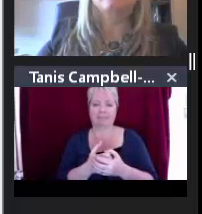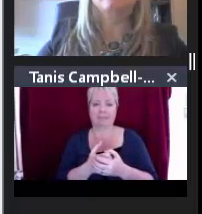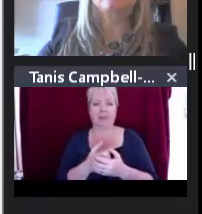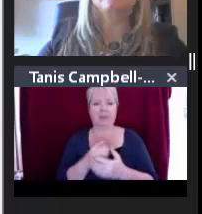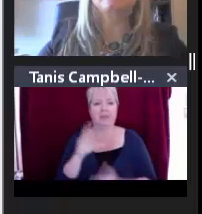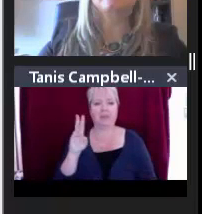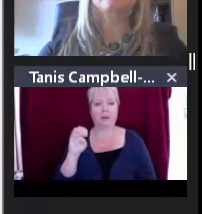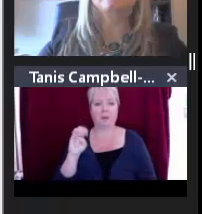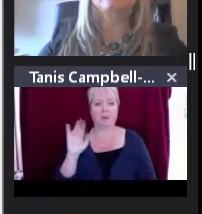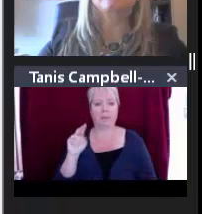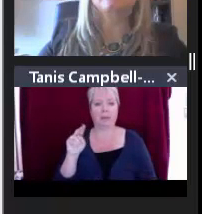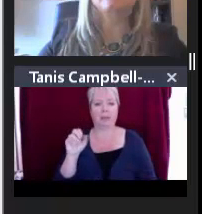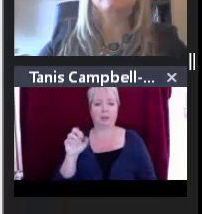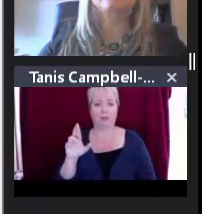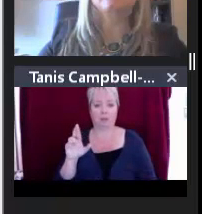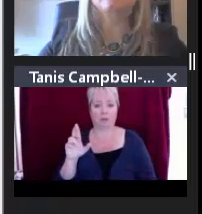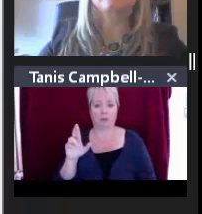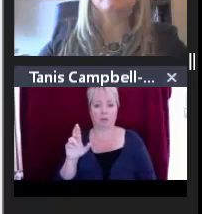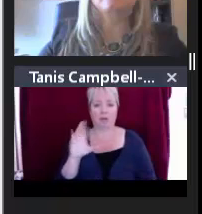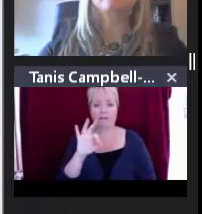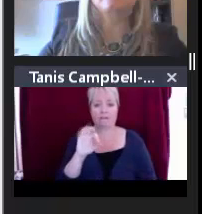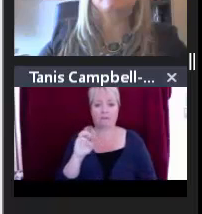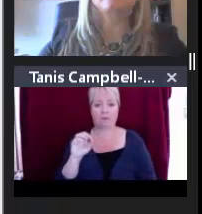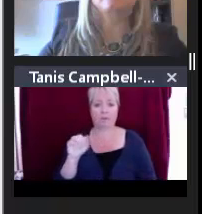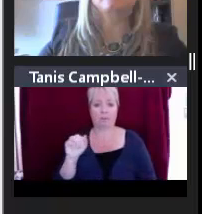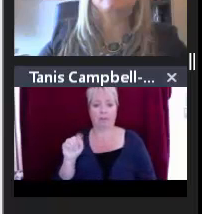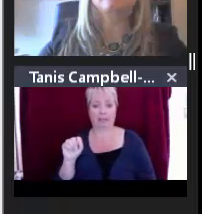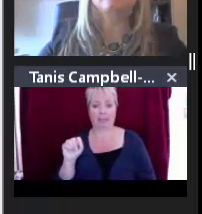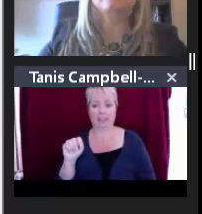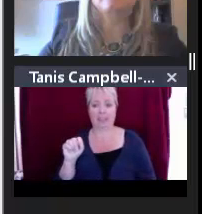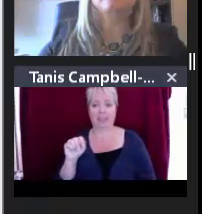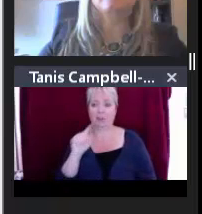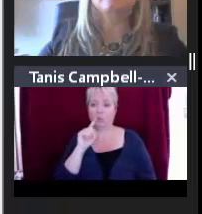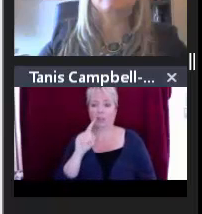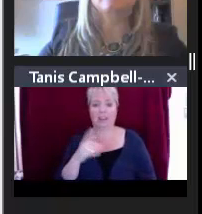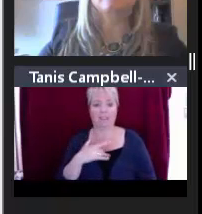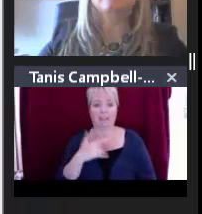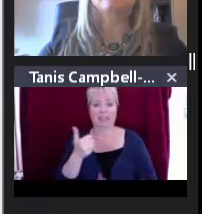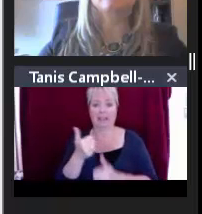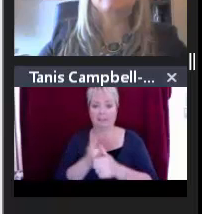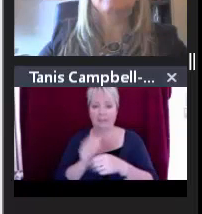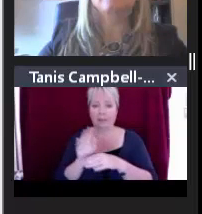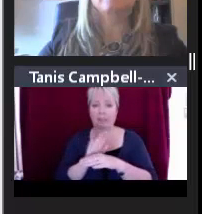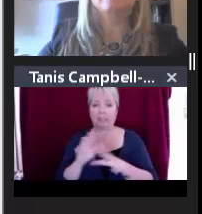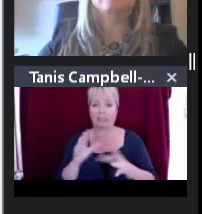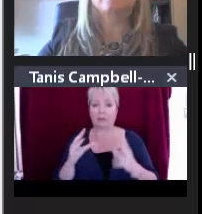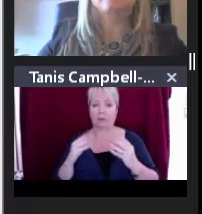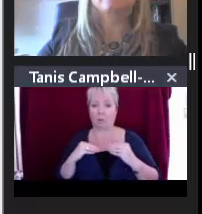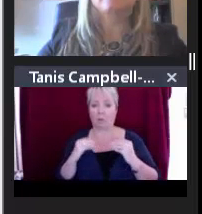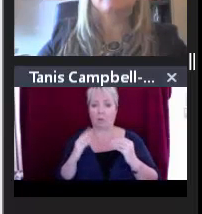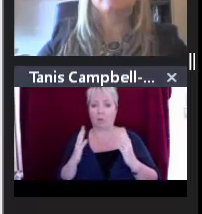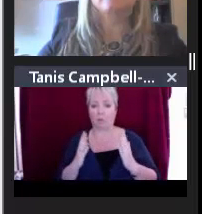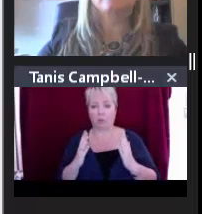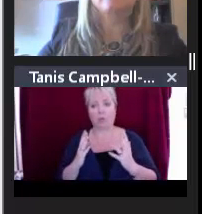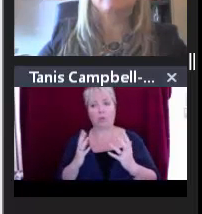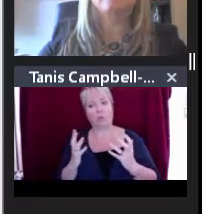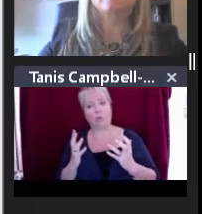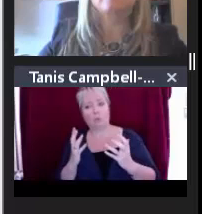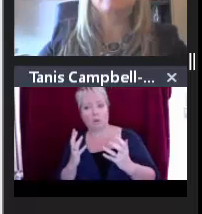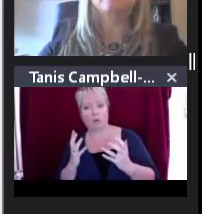webinar, in general, it's something that every business owner wants to see, that there is success in the end